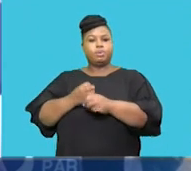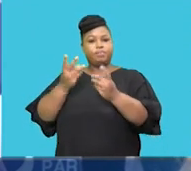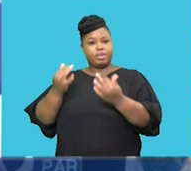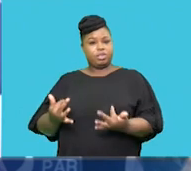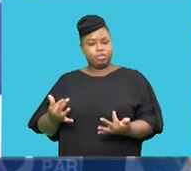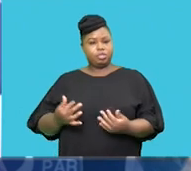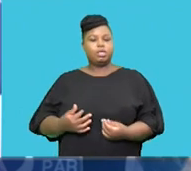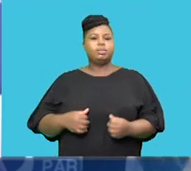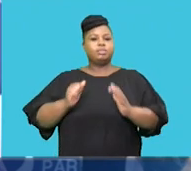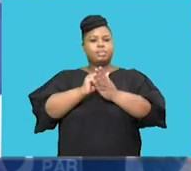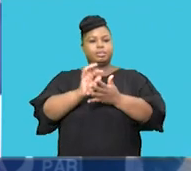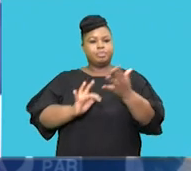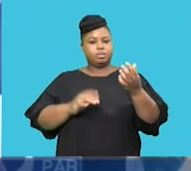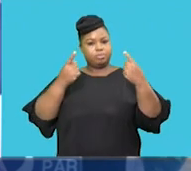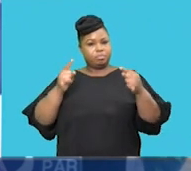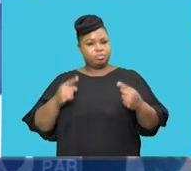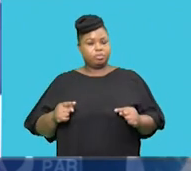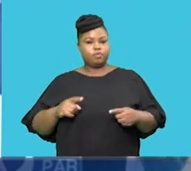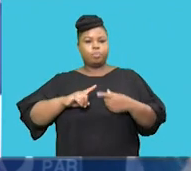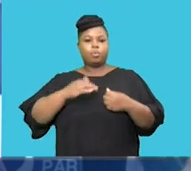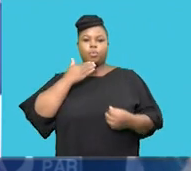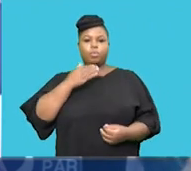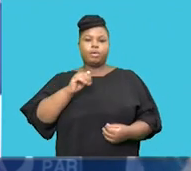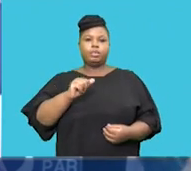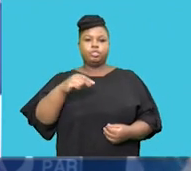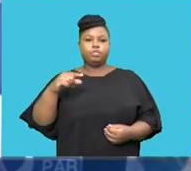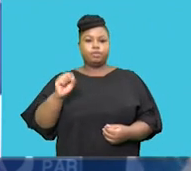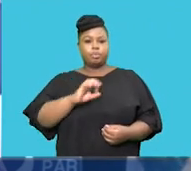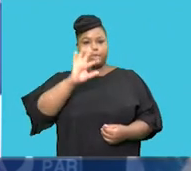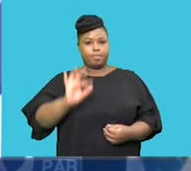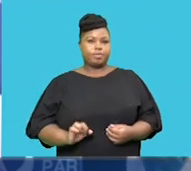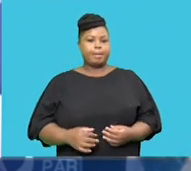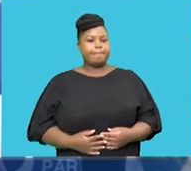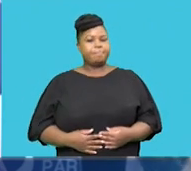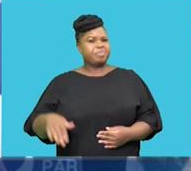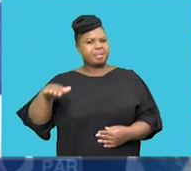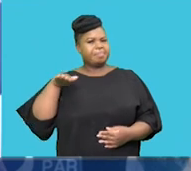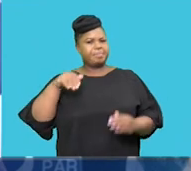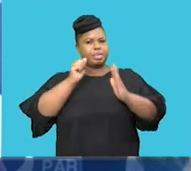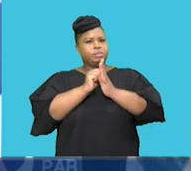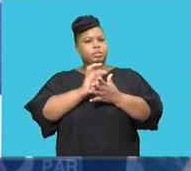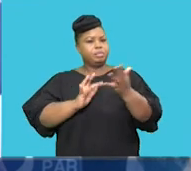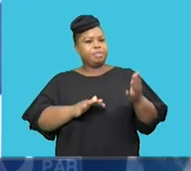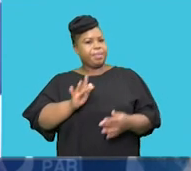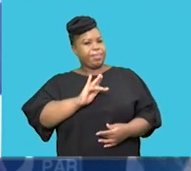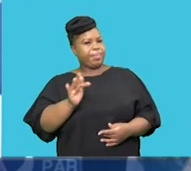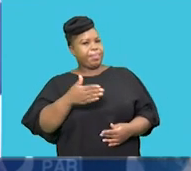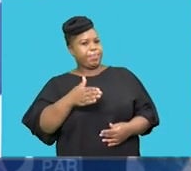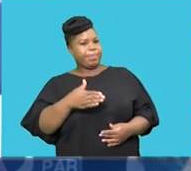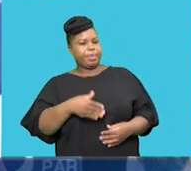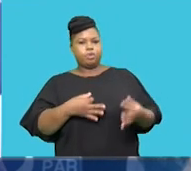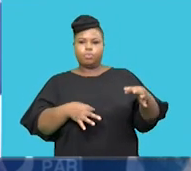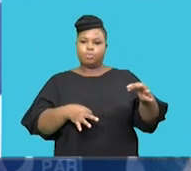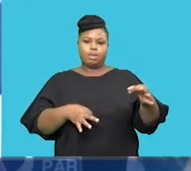statements and audited by the Auditor General of South Africa. No bank statements to verify same documents,